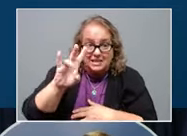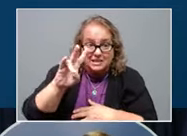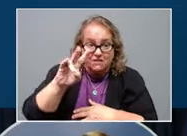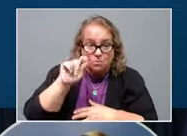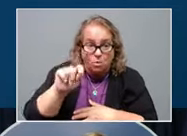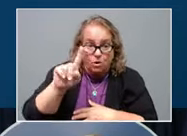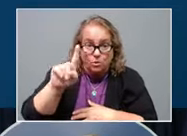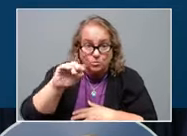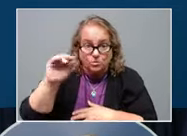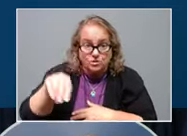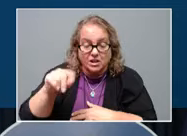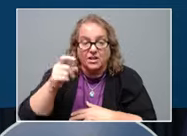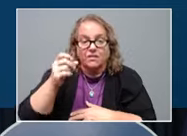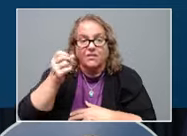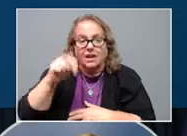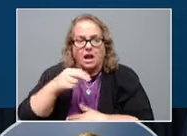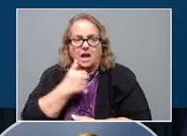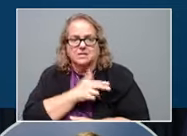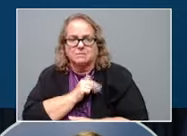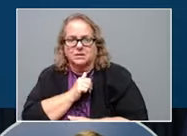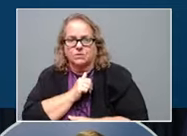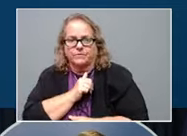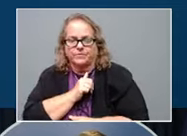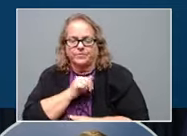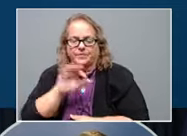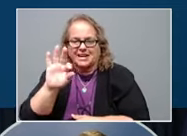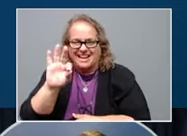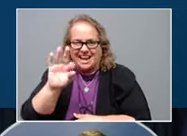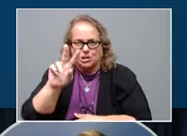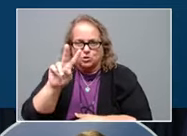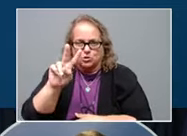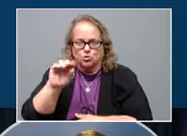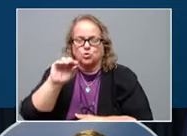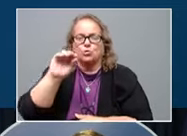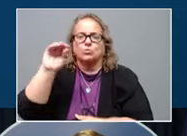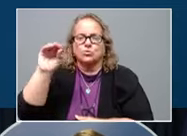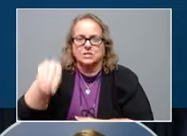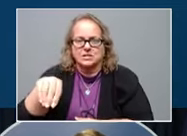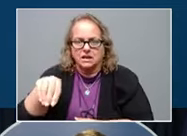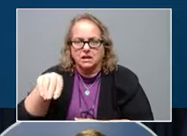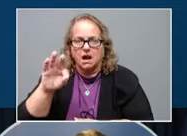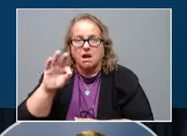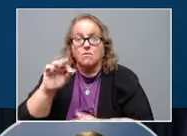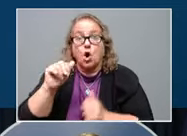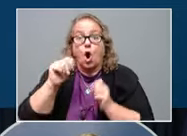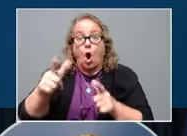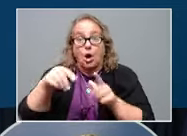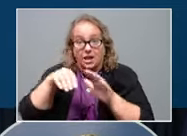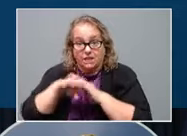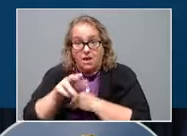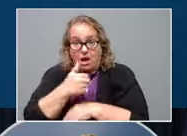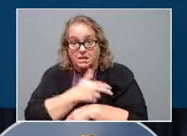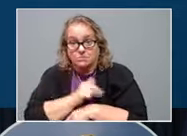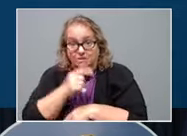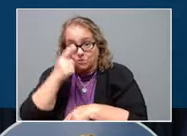then the hospitalizations. 92% of everyone going to the hospital for COVID,